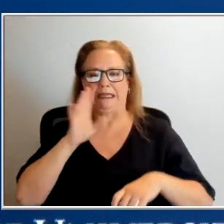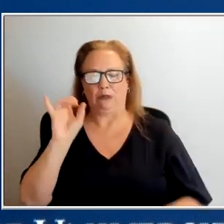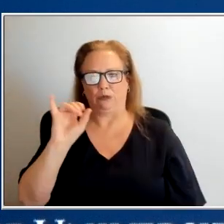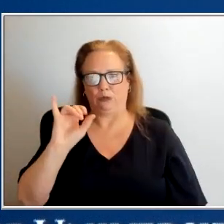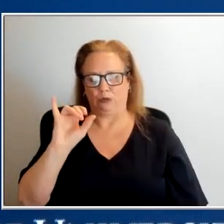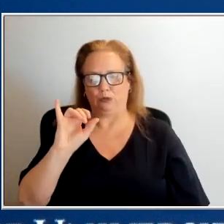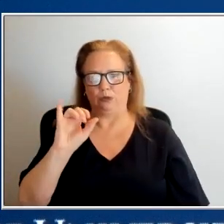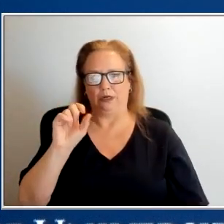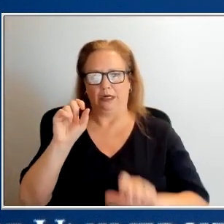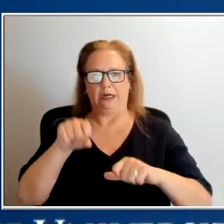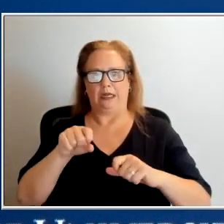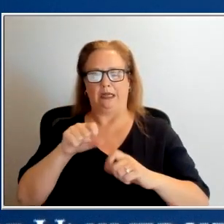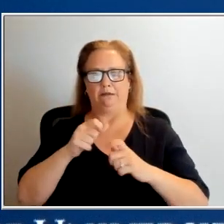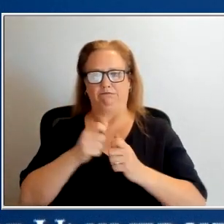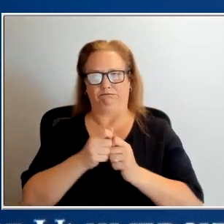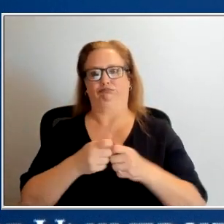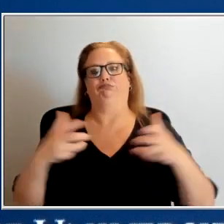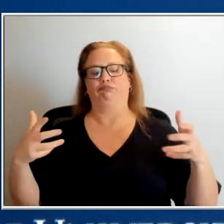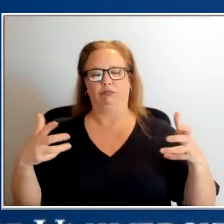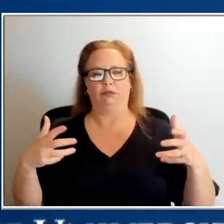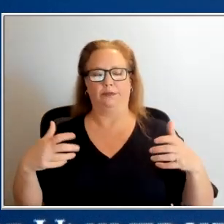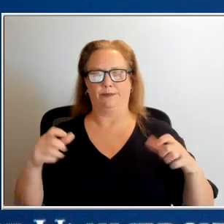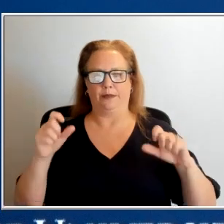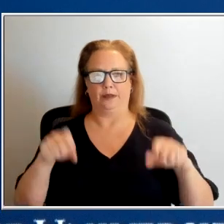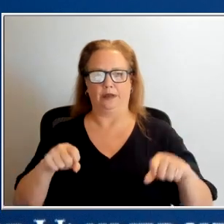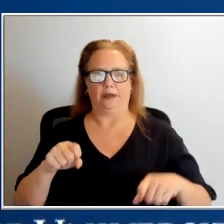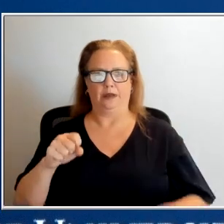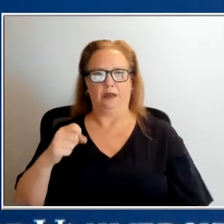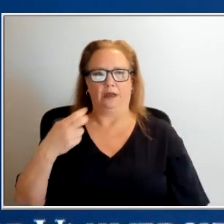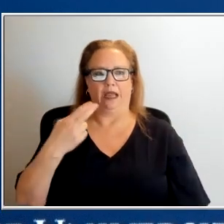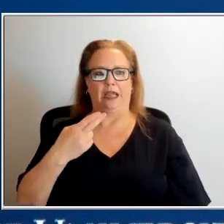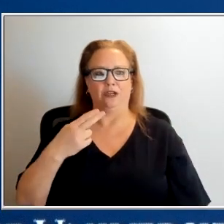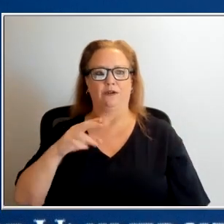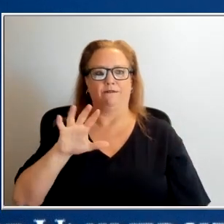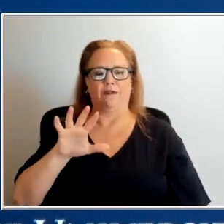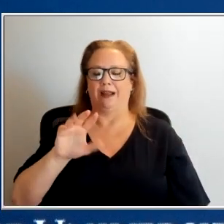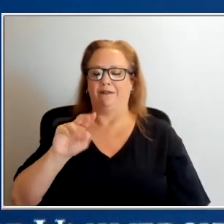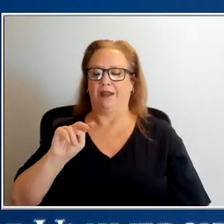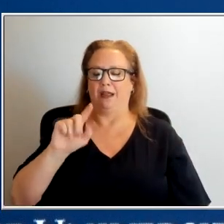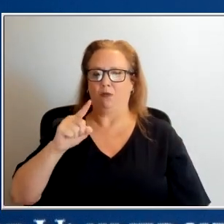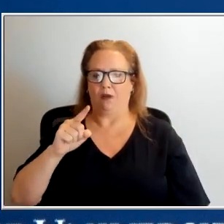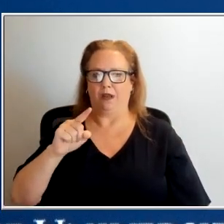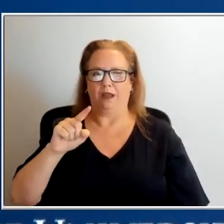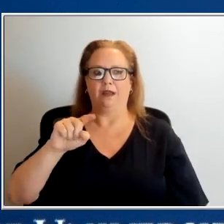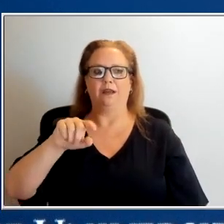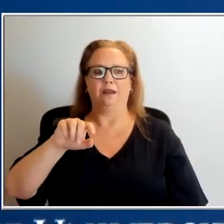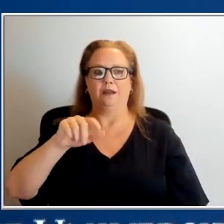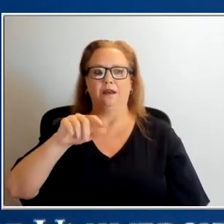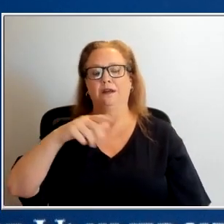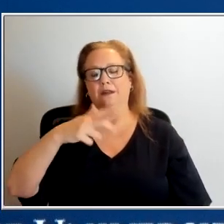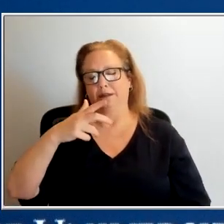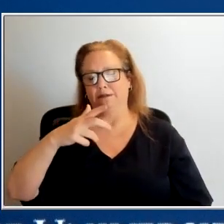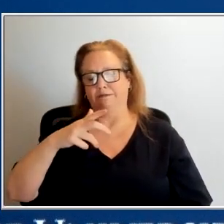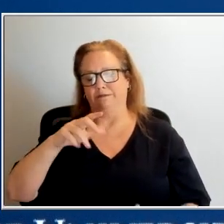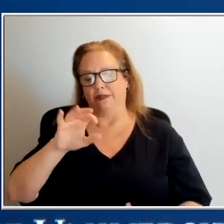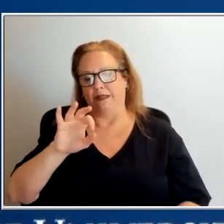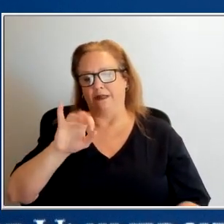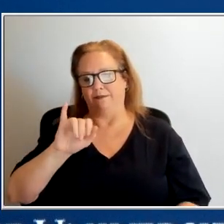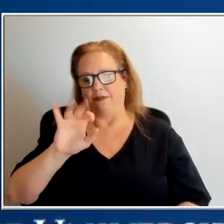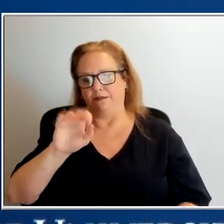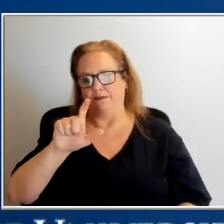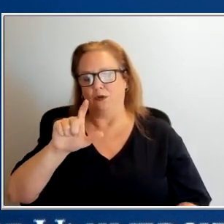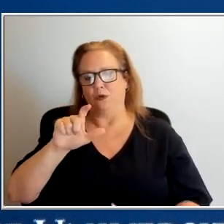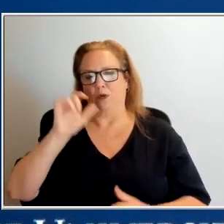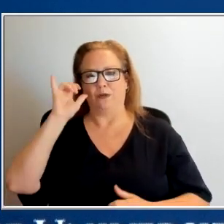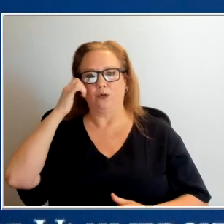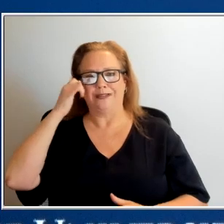can explode as well. The other thing, H5N1, avian influenza, we know that it is going through the dairy herds.